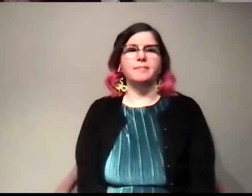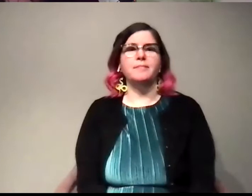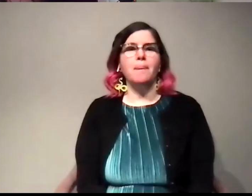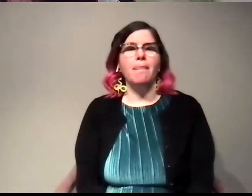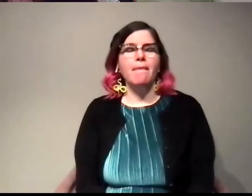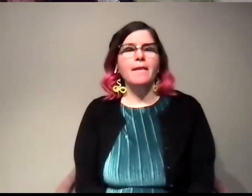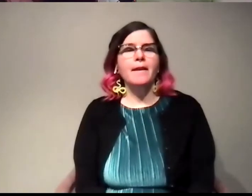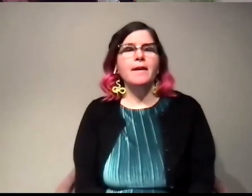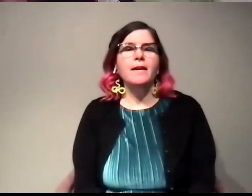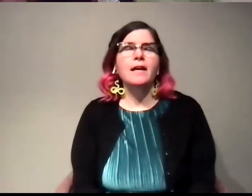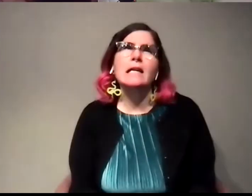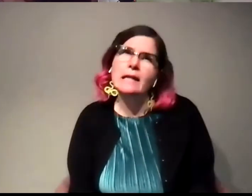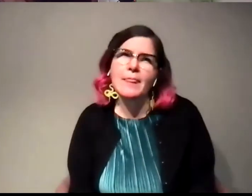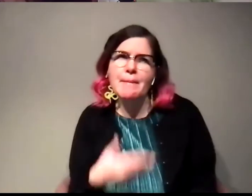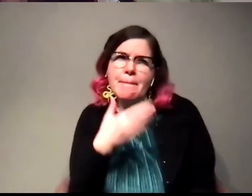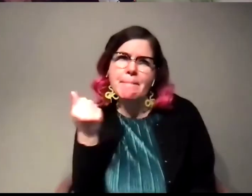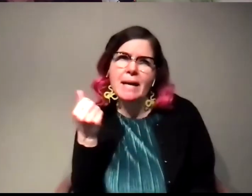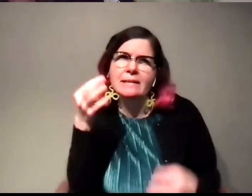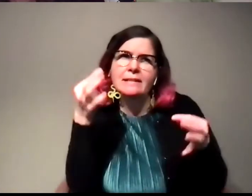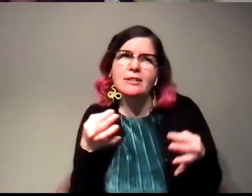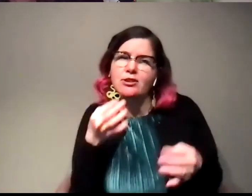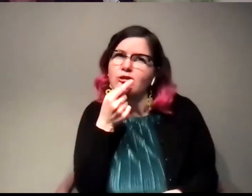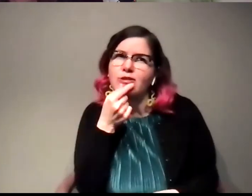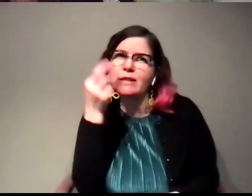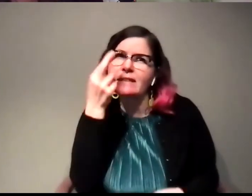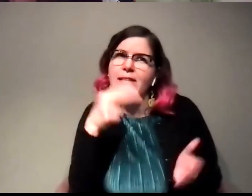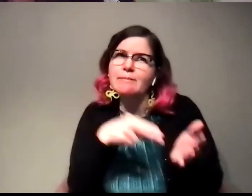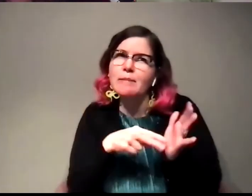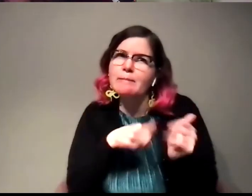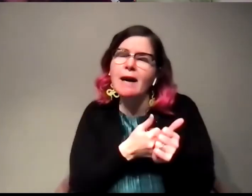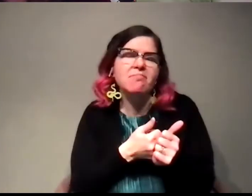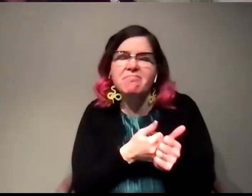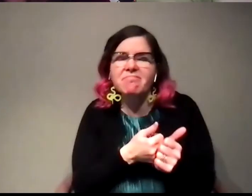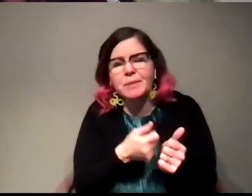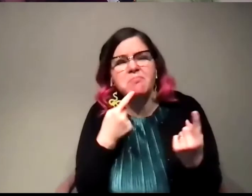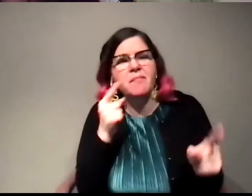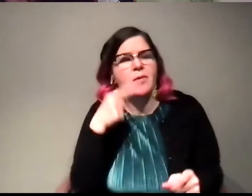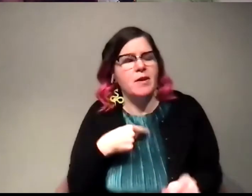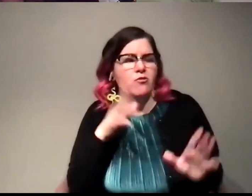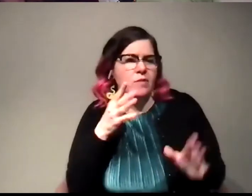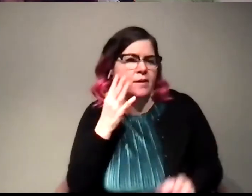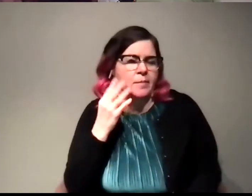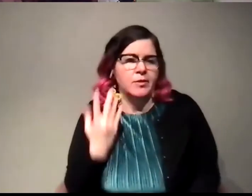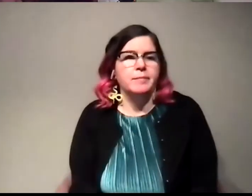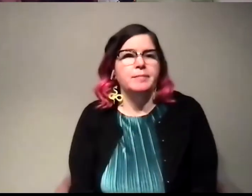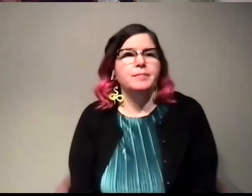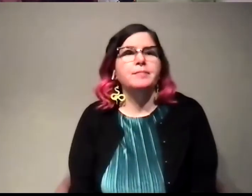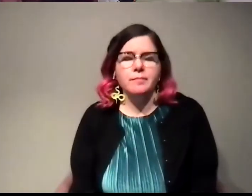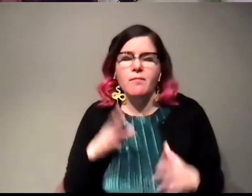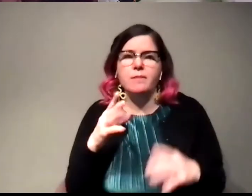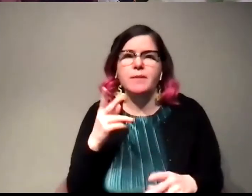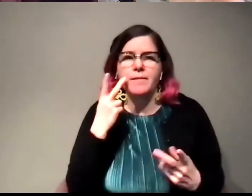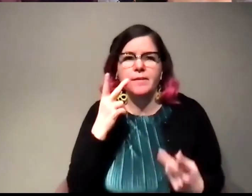say that was the most informed decision I've ever made, but it certainly worked out for me. I had a great experience. Awesome. Yeah, I visited